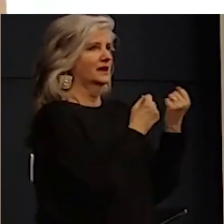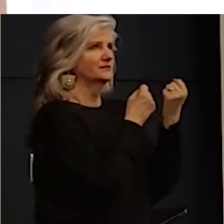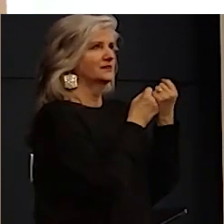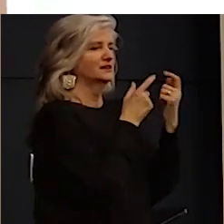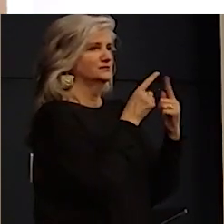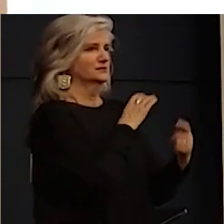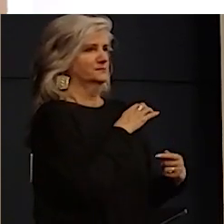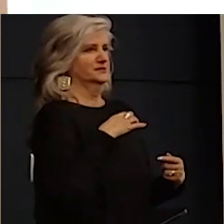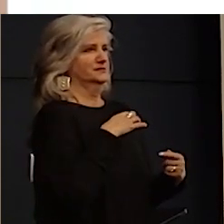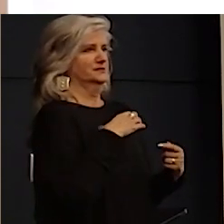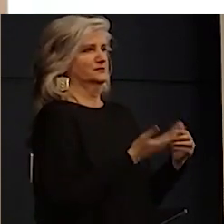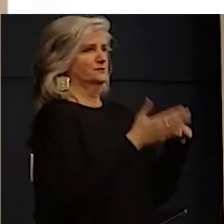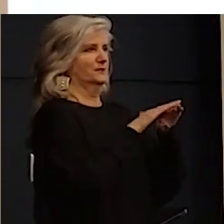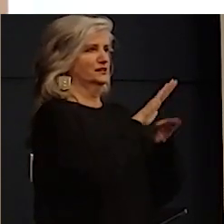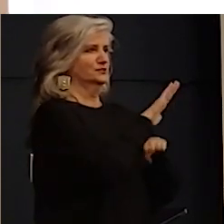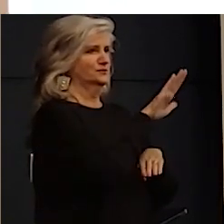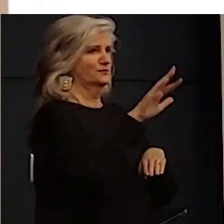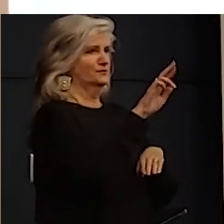to raise your rates.